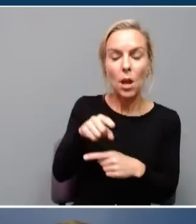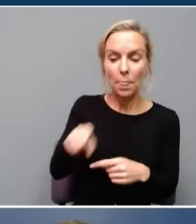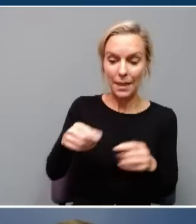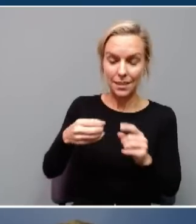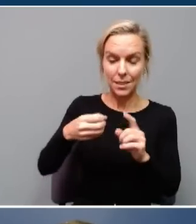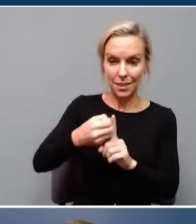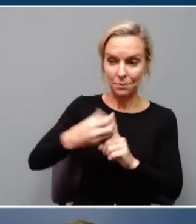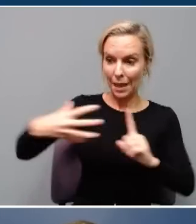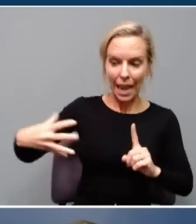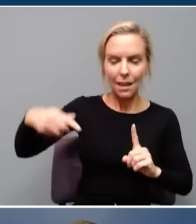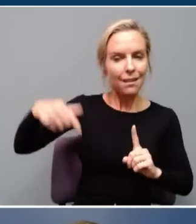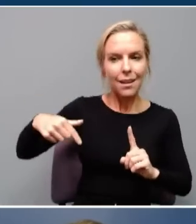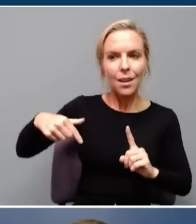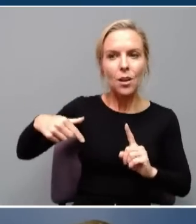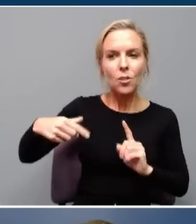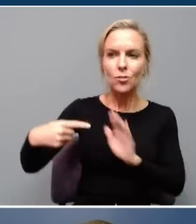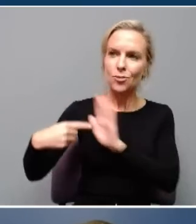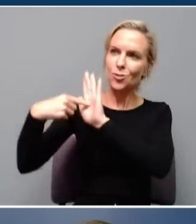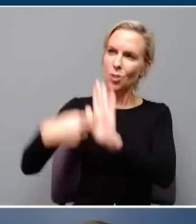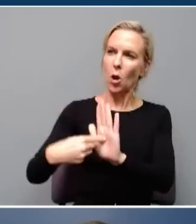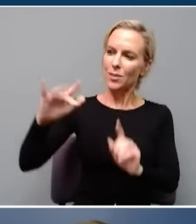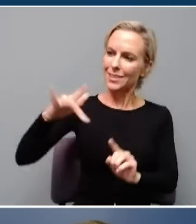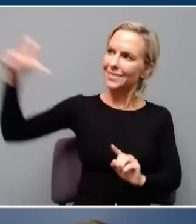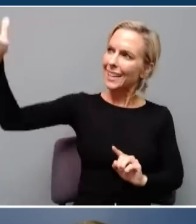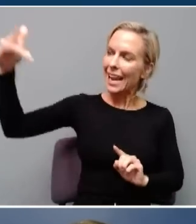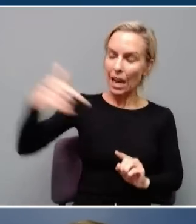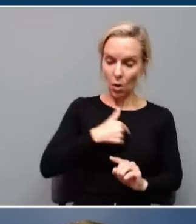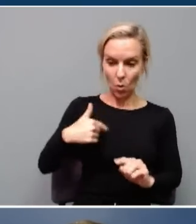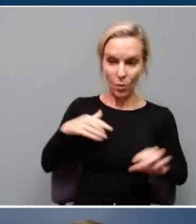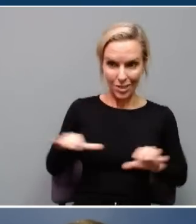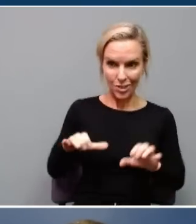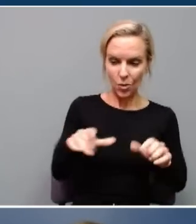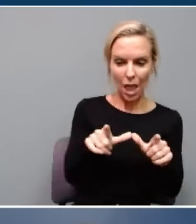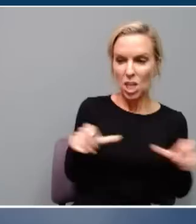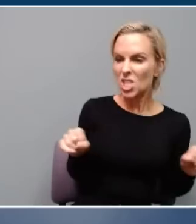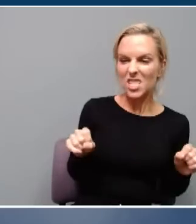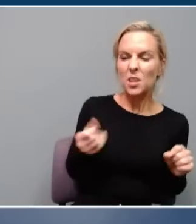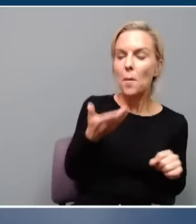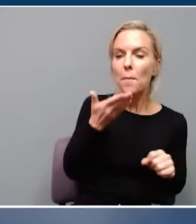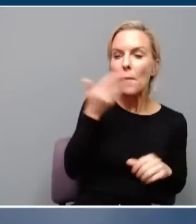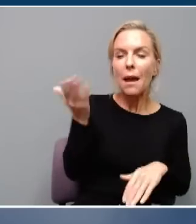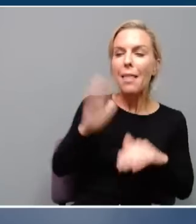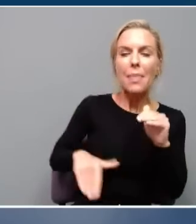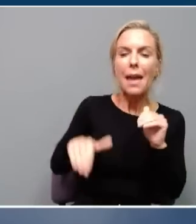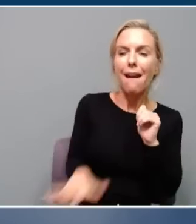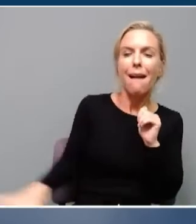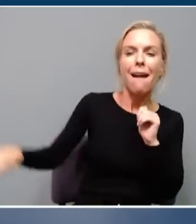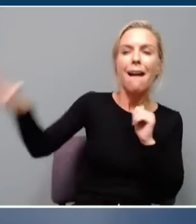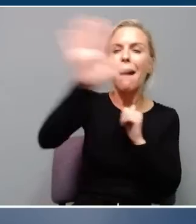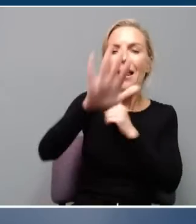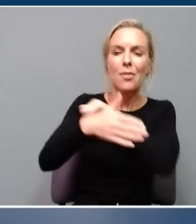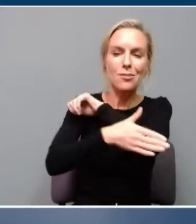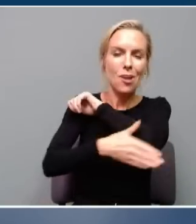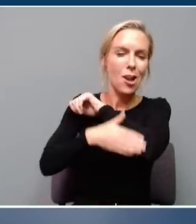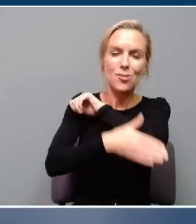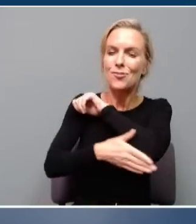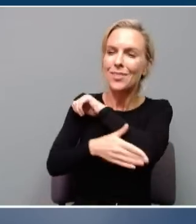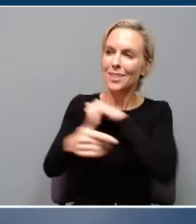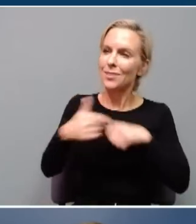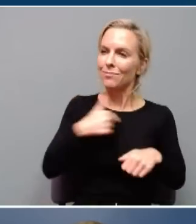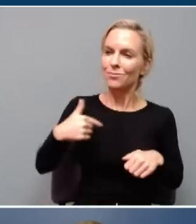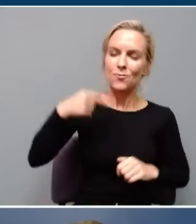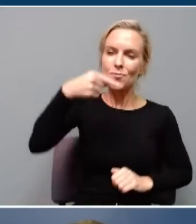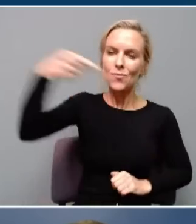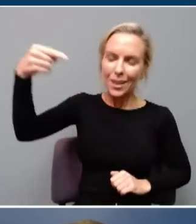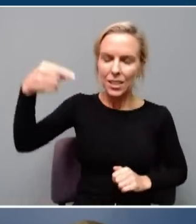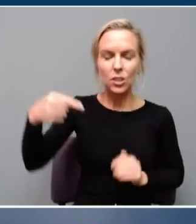another shining example of how we do logistics better than anybody in this country, bar none. It also showcases our